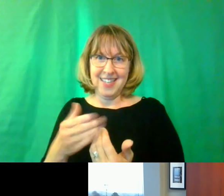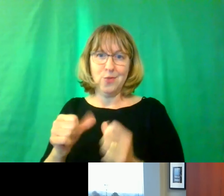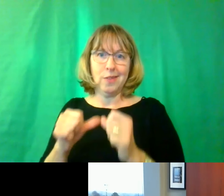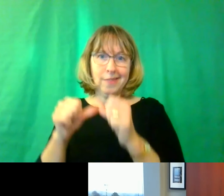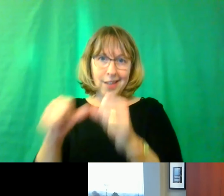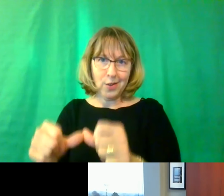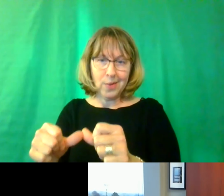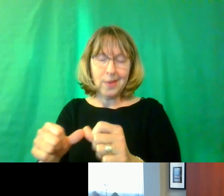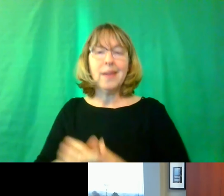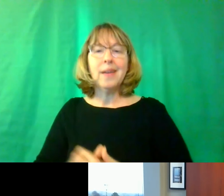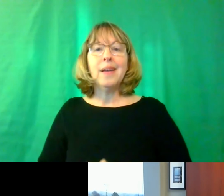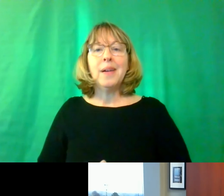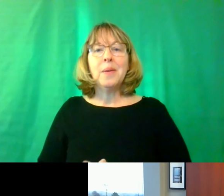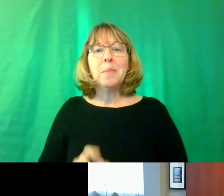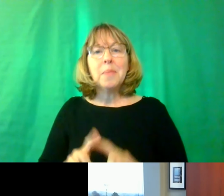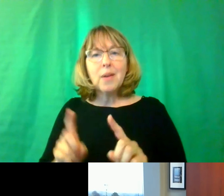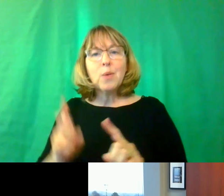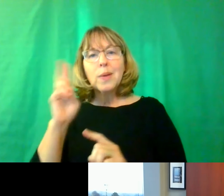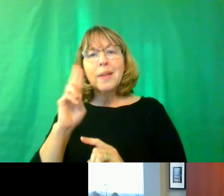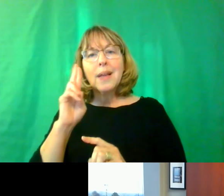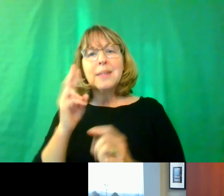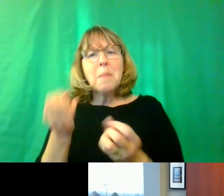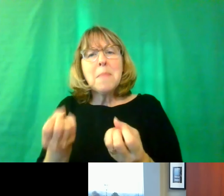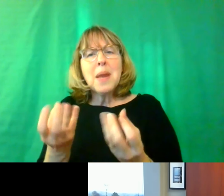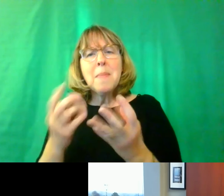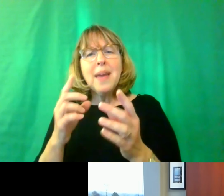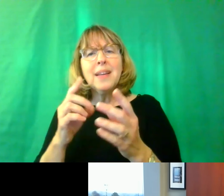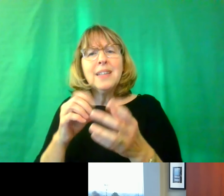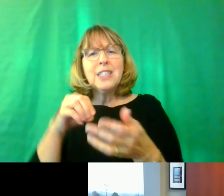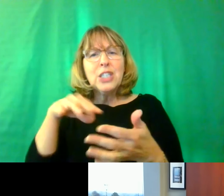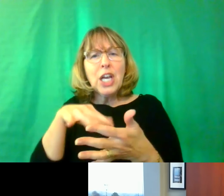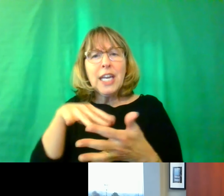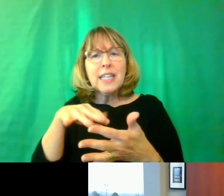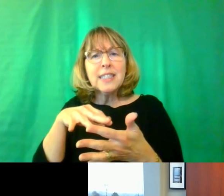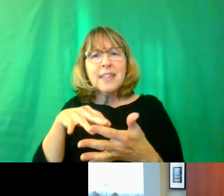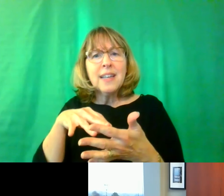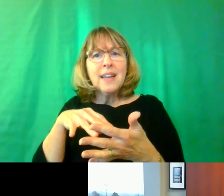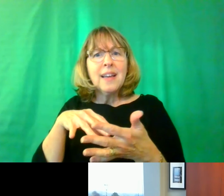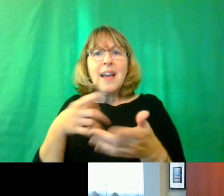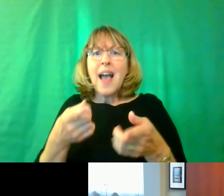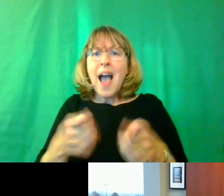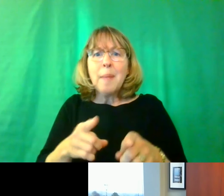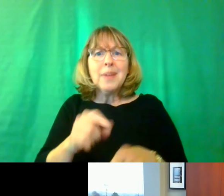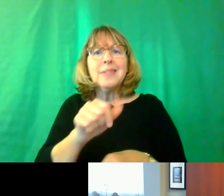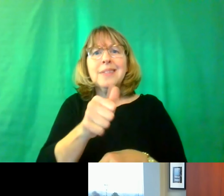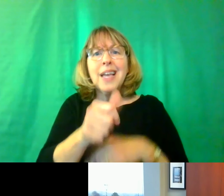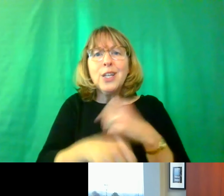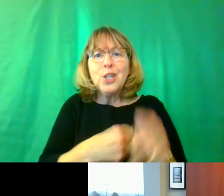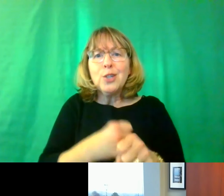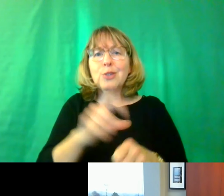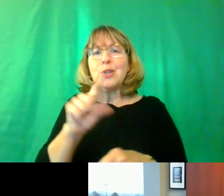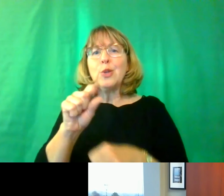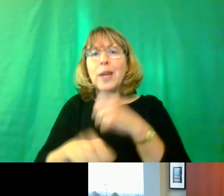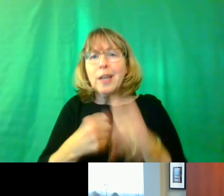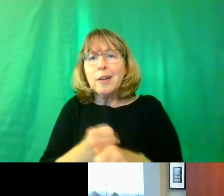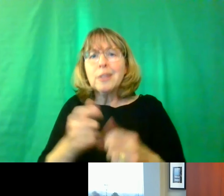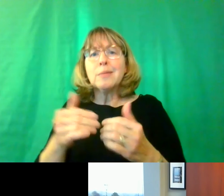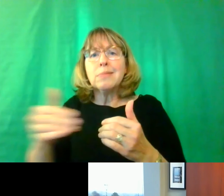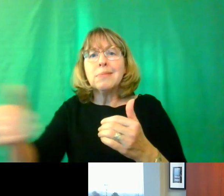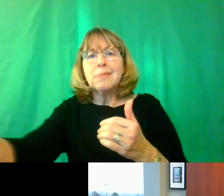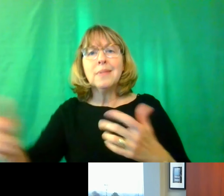important to step back and realize that many of these studies happen over decades, right? And a lot of times our funding cycles run in like 3 to 5 year